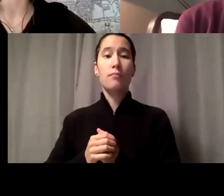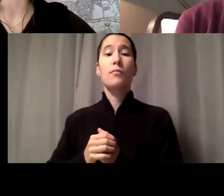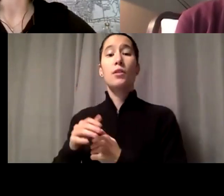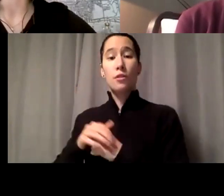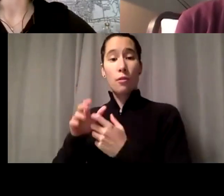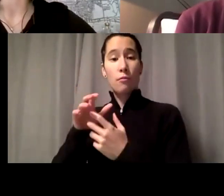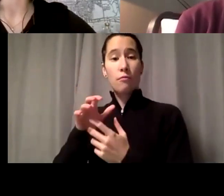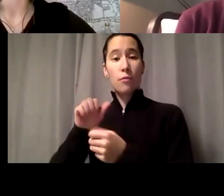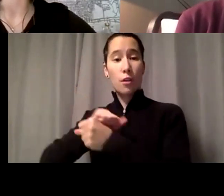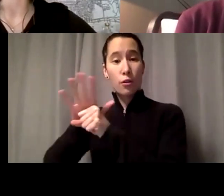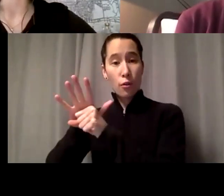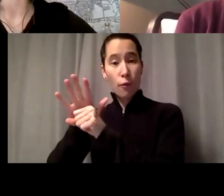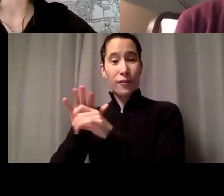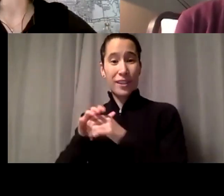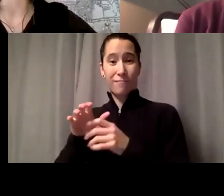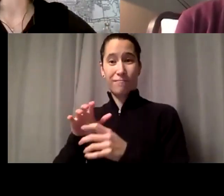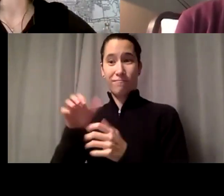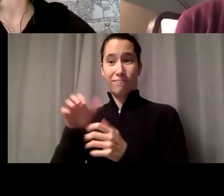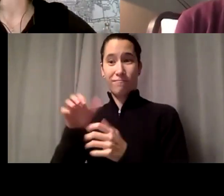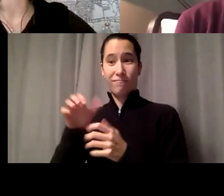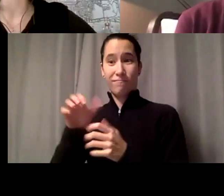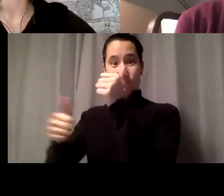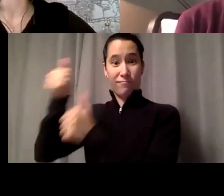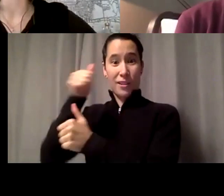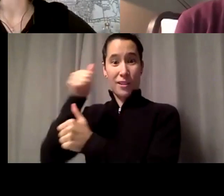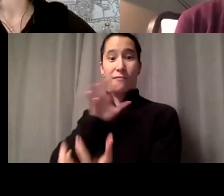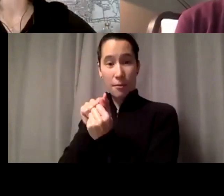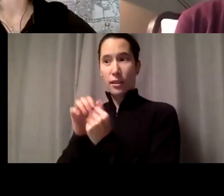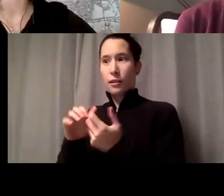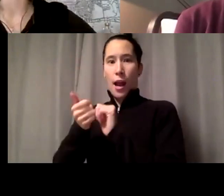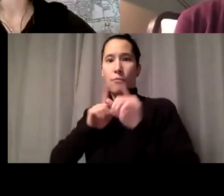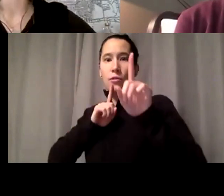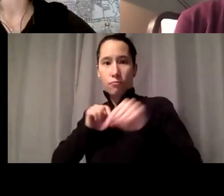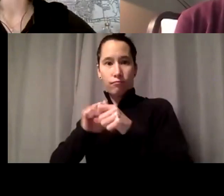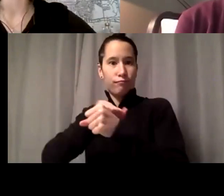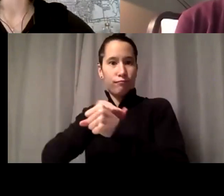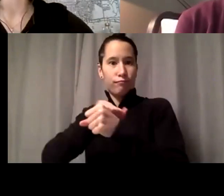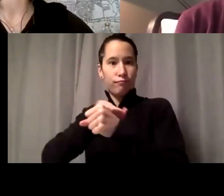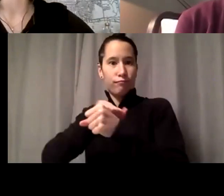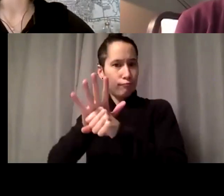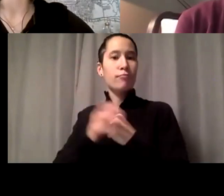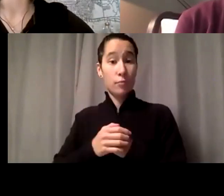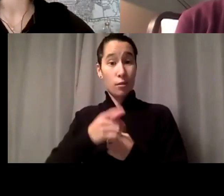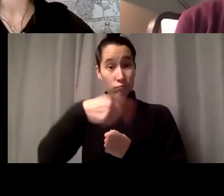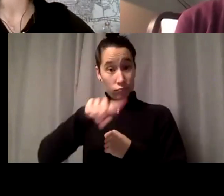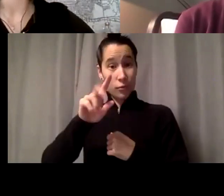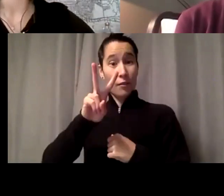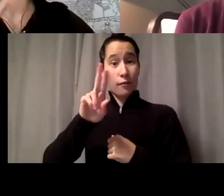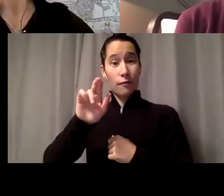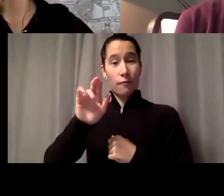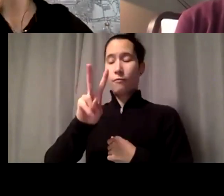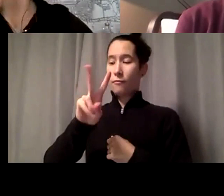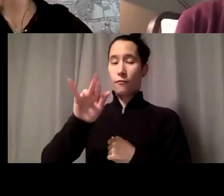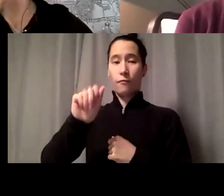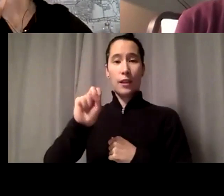where Dr. Henry and others guide the provincial COVID response. So we are a standing member. Via Sport is a standing member of this